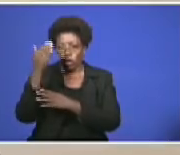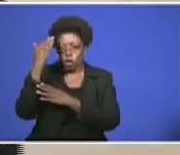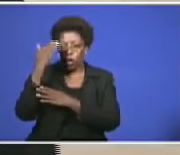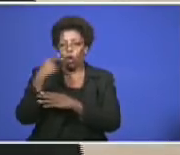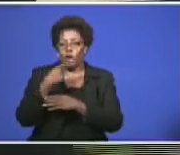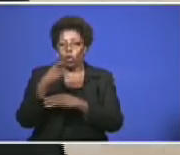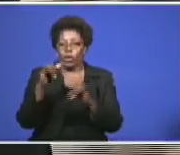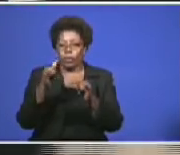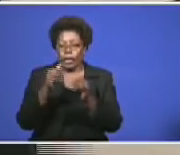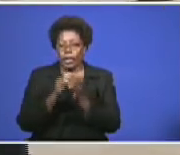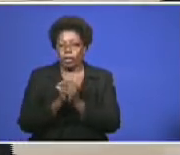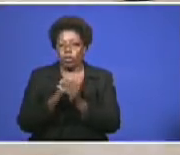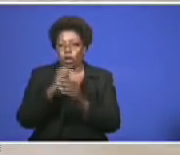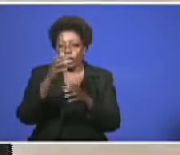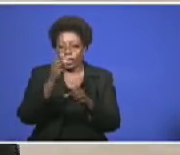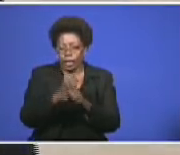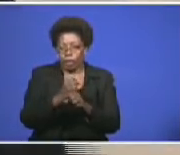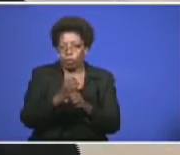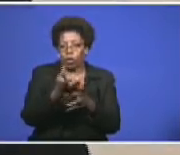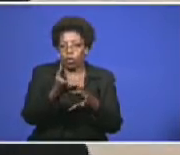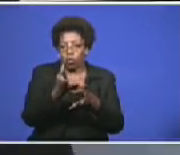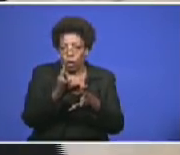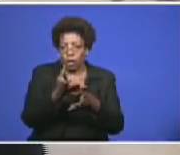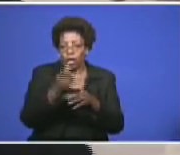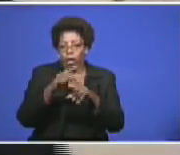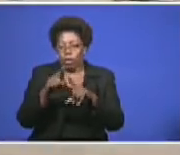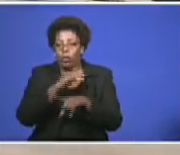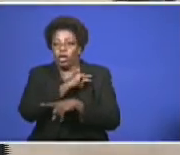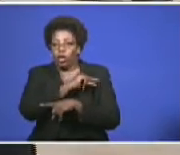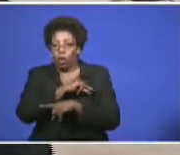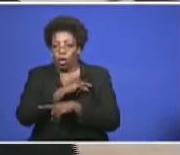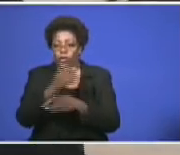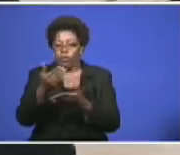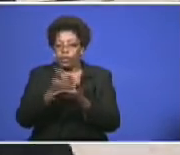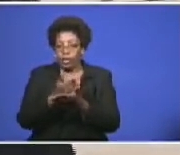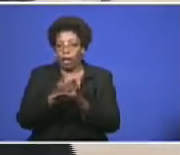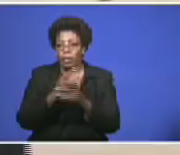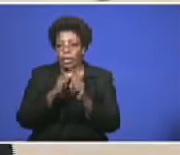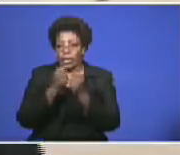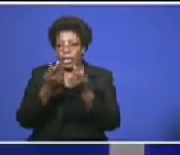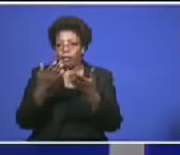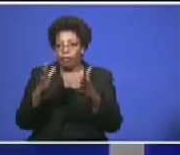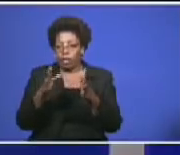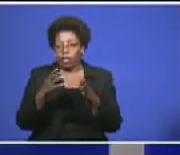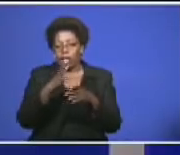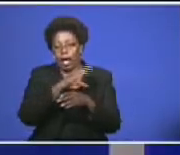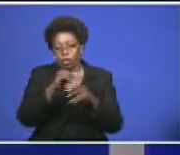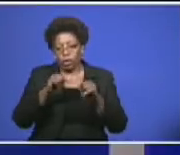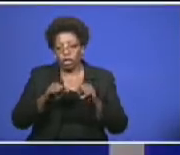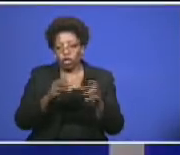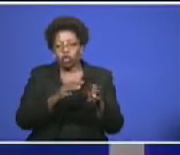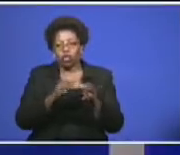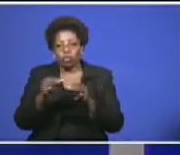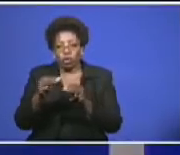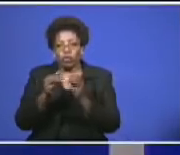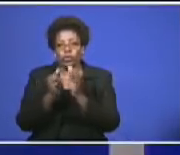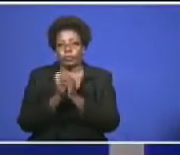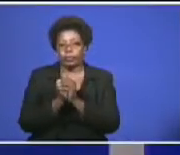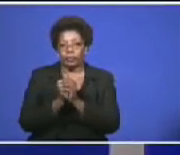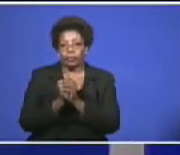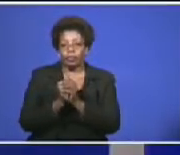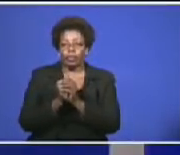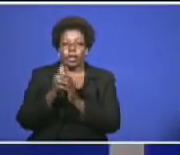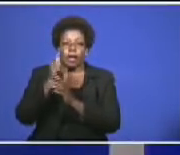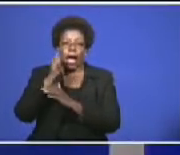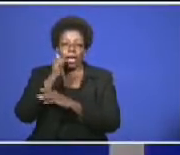didn't get what we wanted, but it's better than nothing. At least we qualified. Some teams finished, but we get to keep moving. Ashley Moss was one of the players